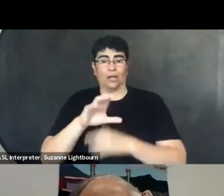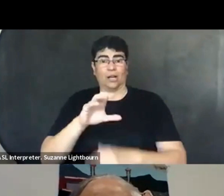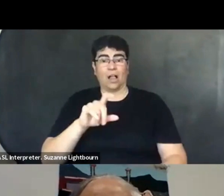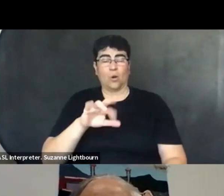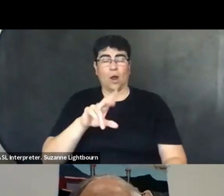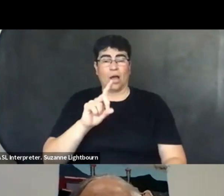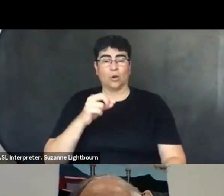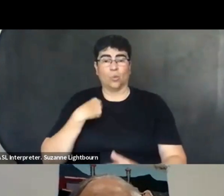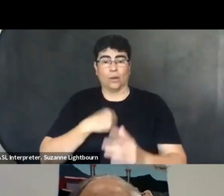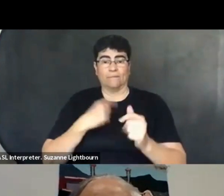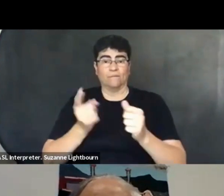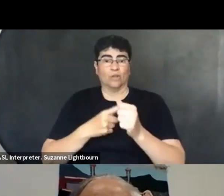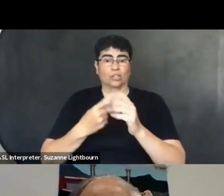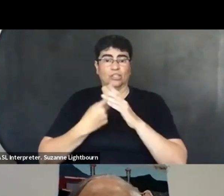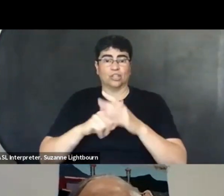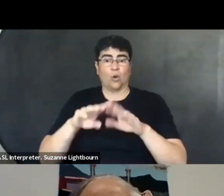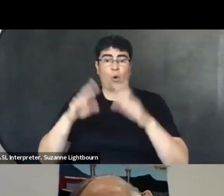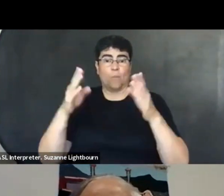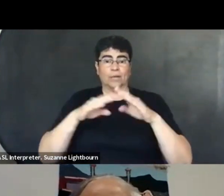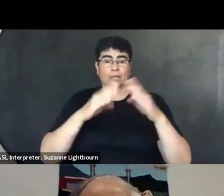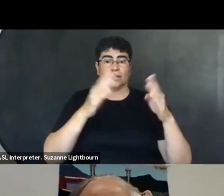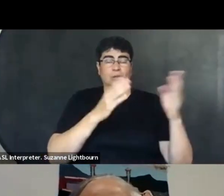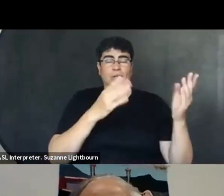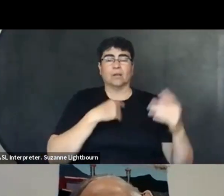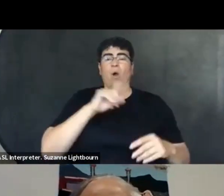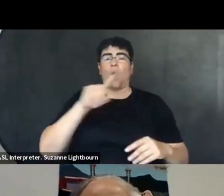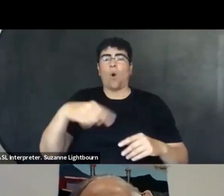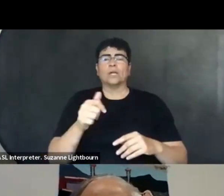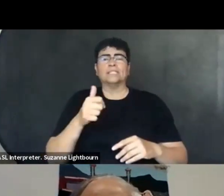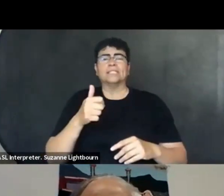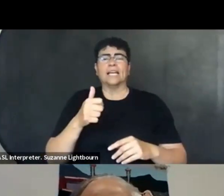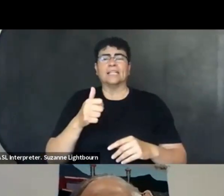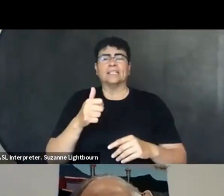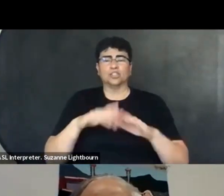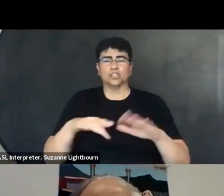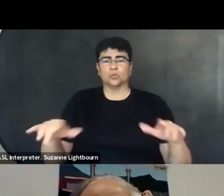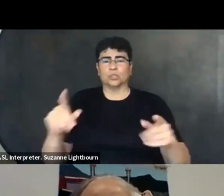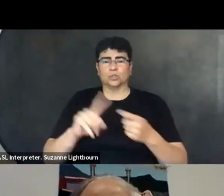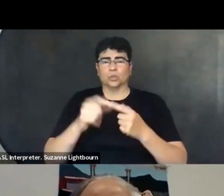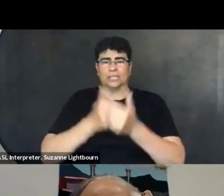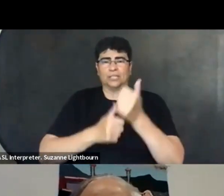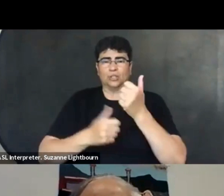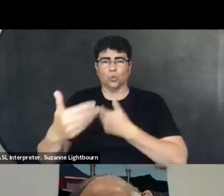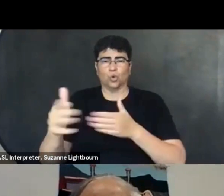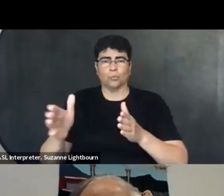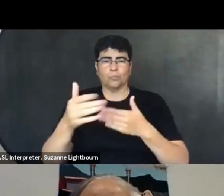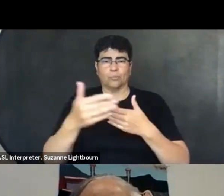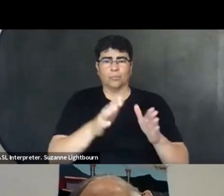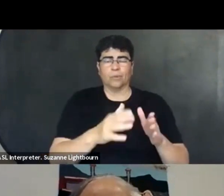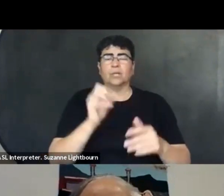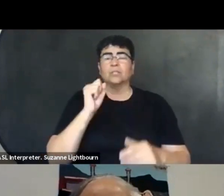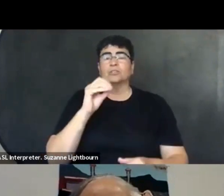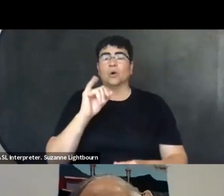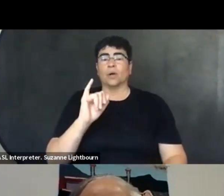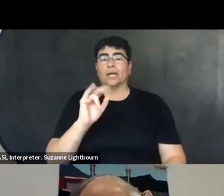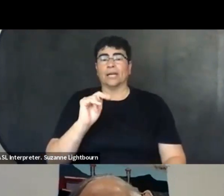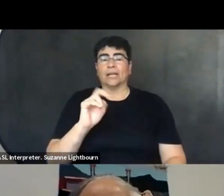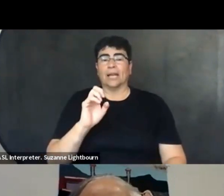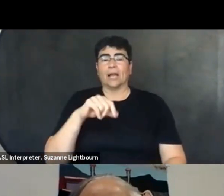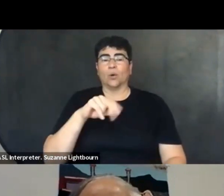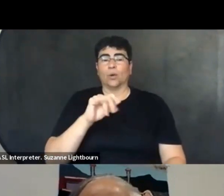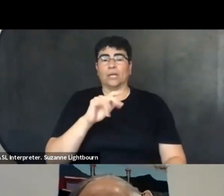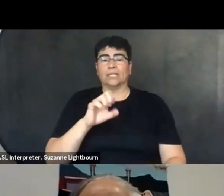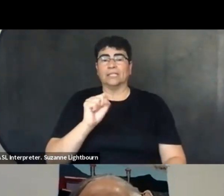started reopening, there were only 10 children to a room. So the inequities in terms of who gets